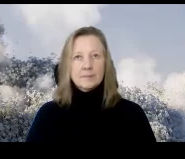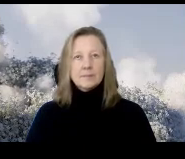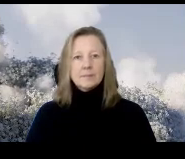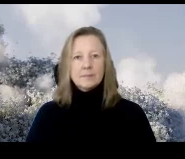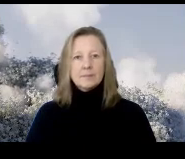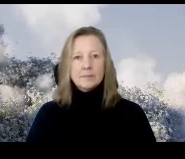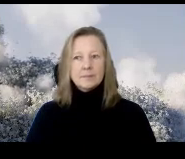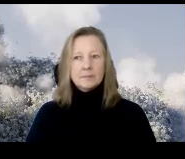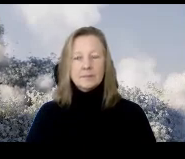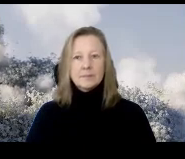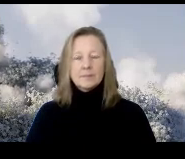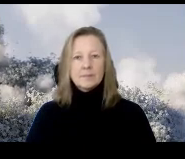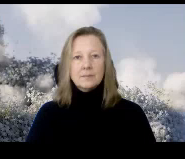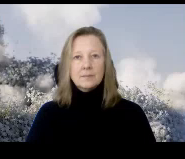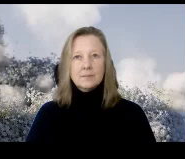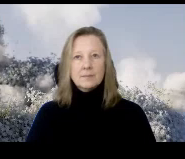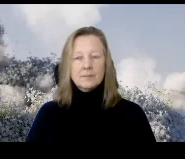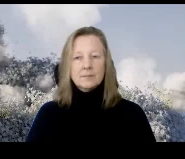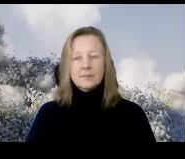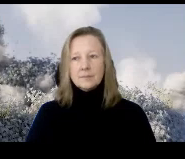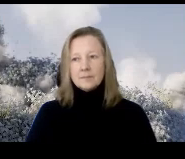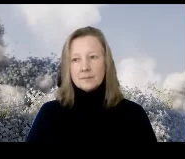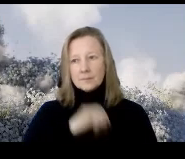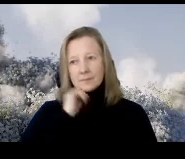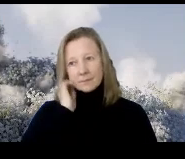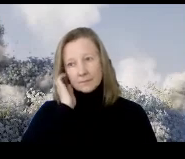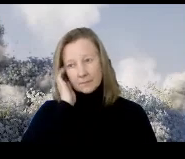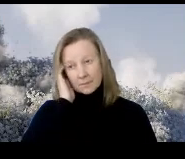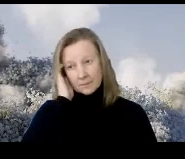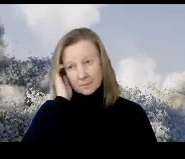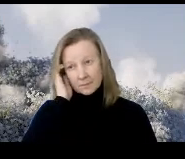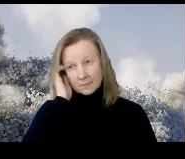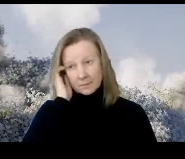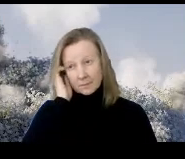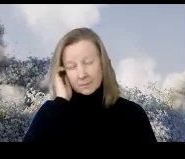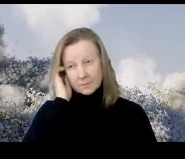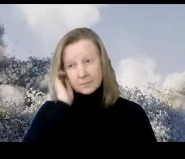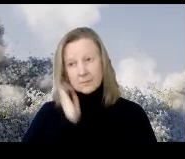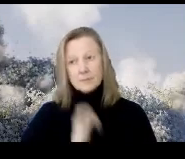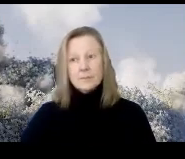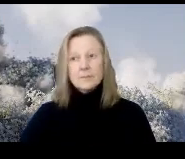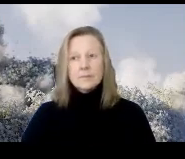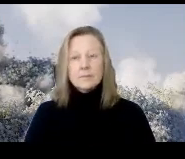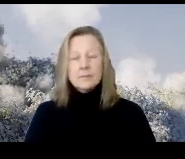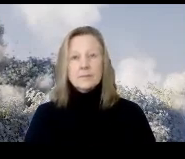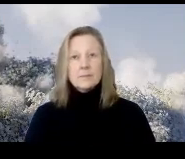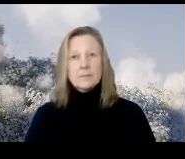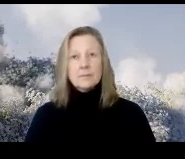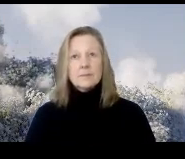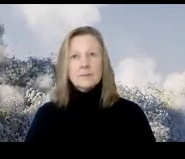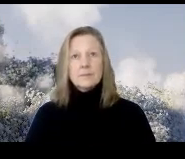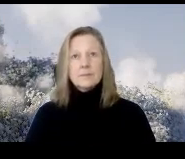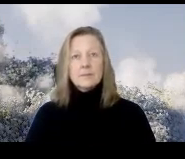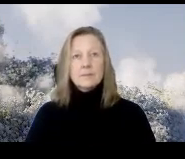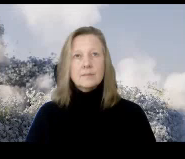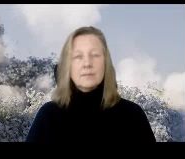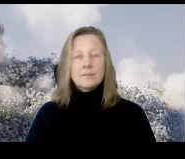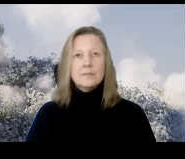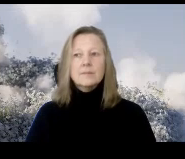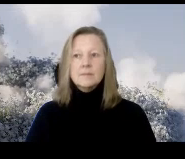eligibility requirements, and a brief introduction to the courses available. And we will have a Q&A session with the representative as